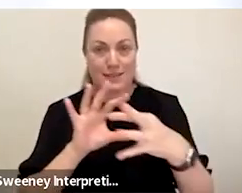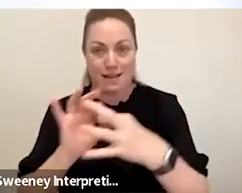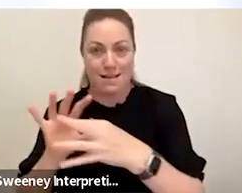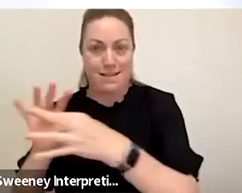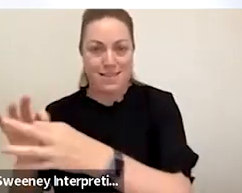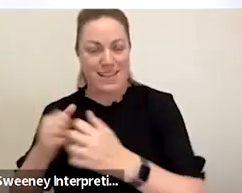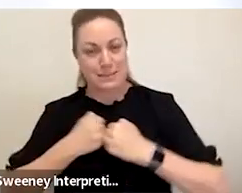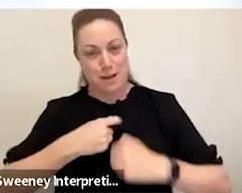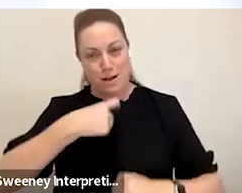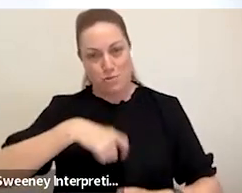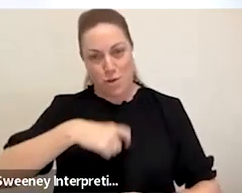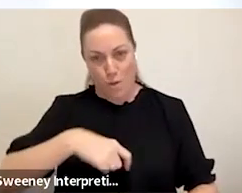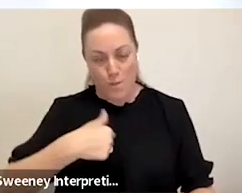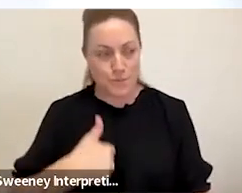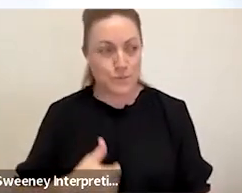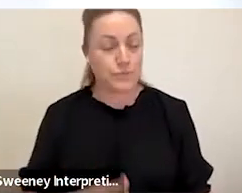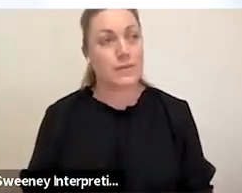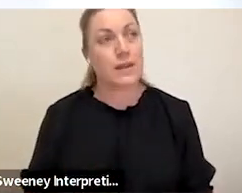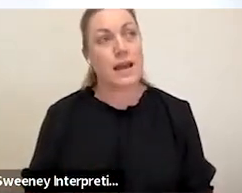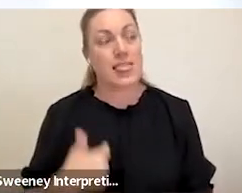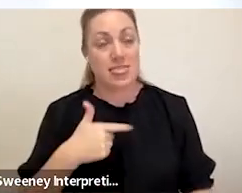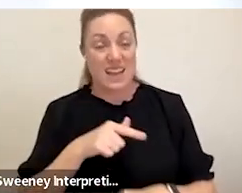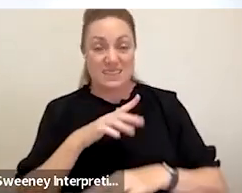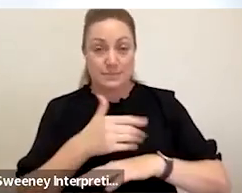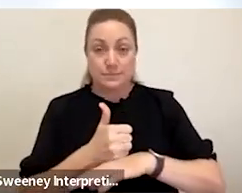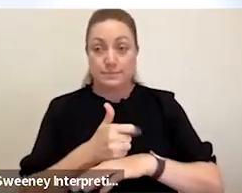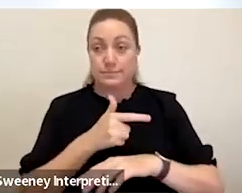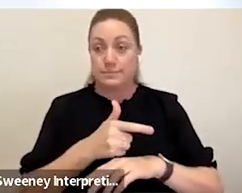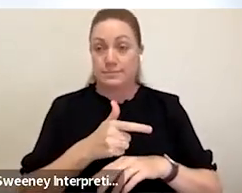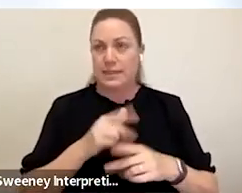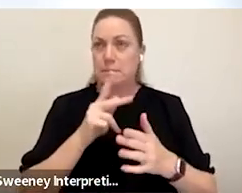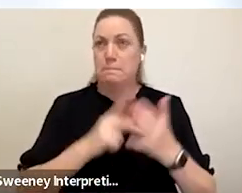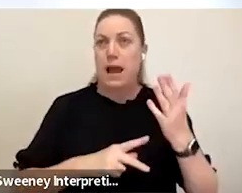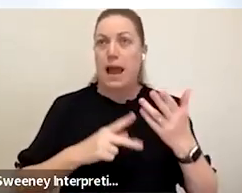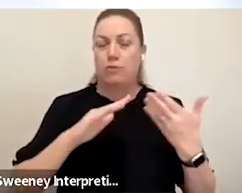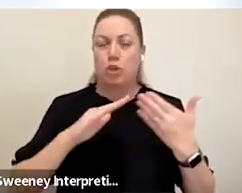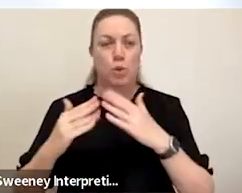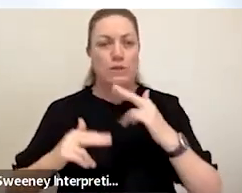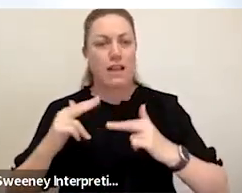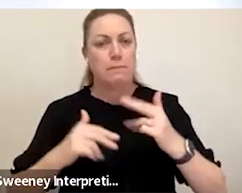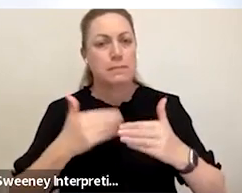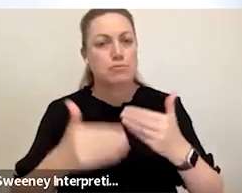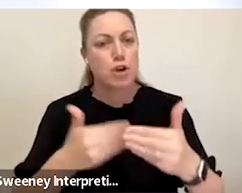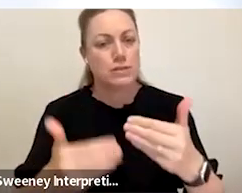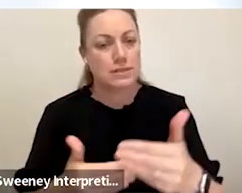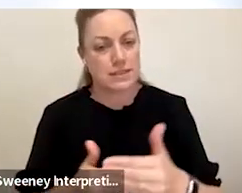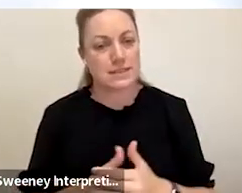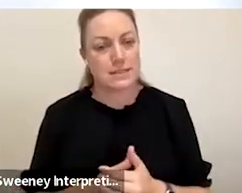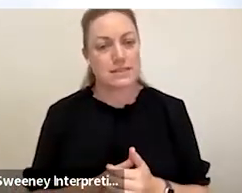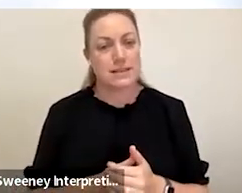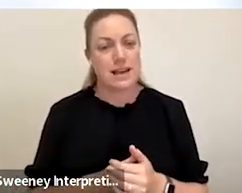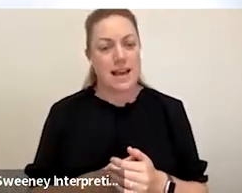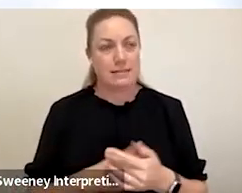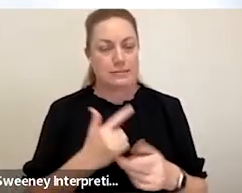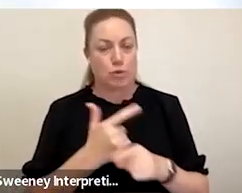was initiated as part of a bigger community development process towards this elusive concept of resilience